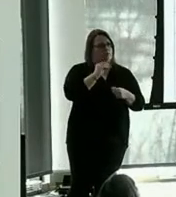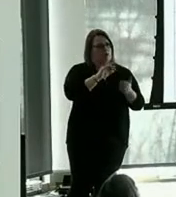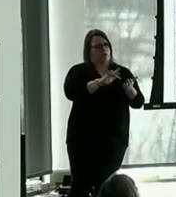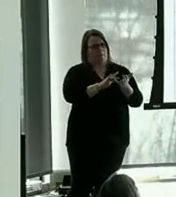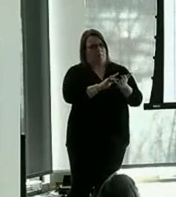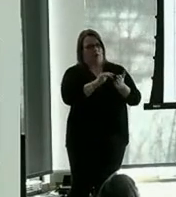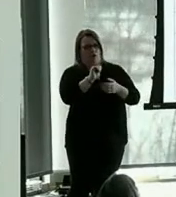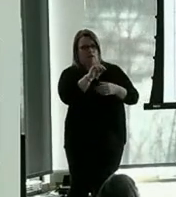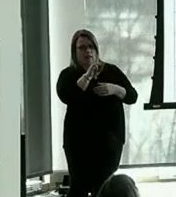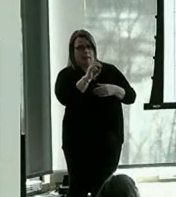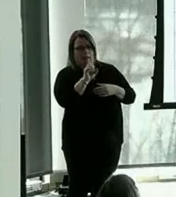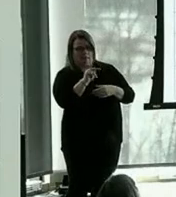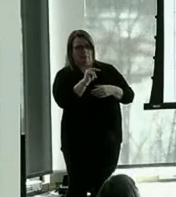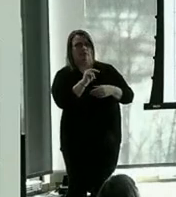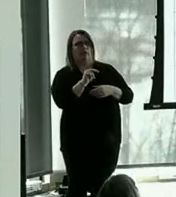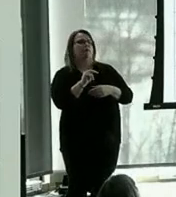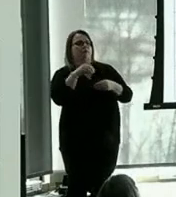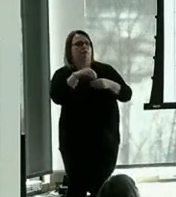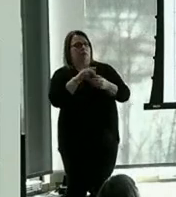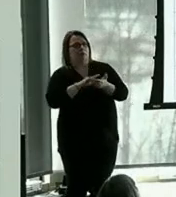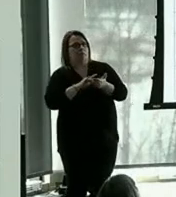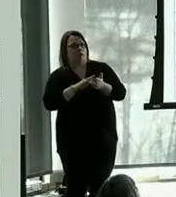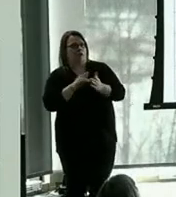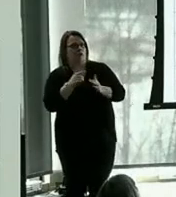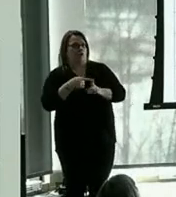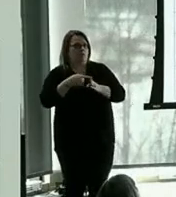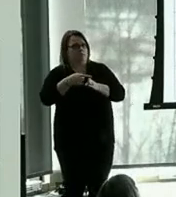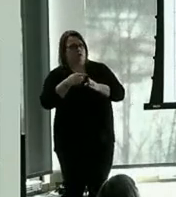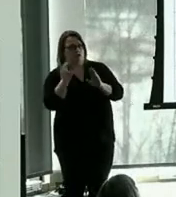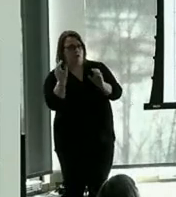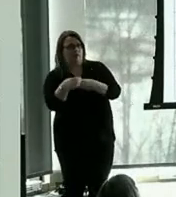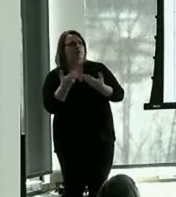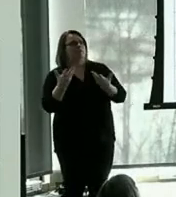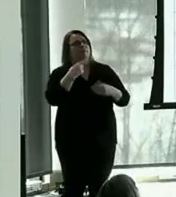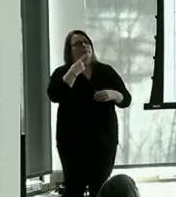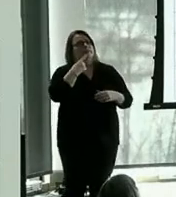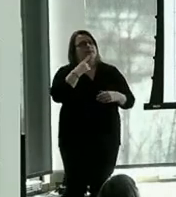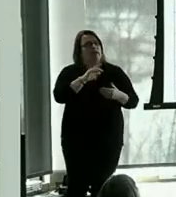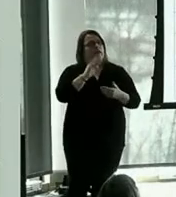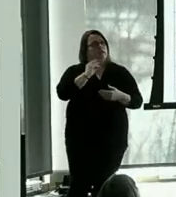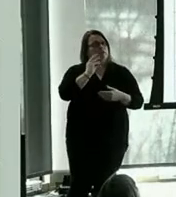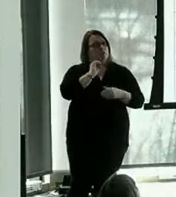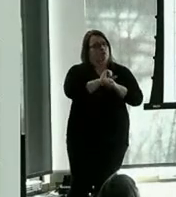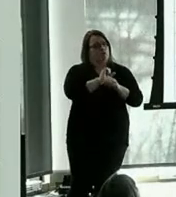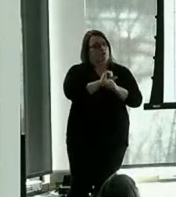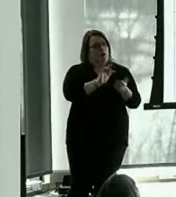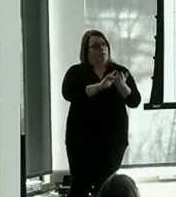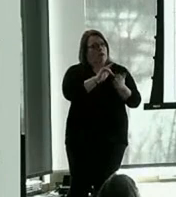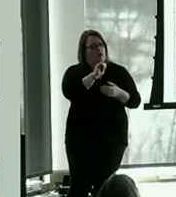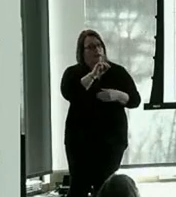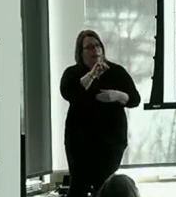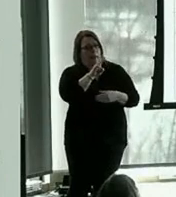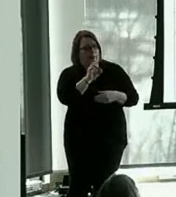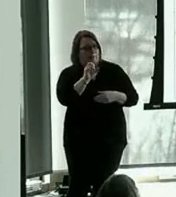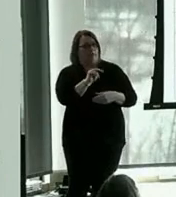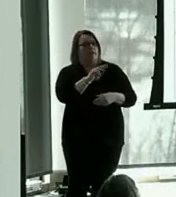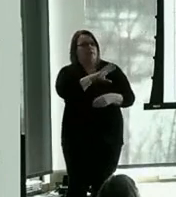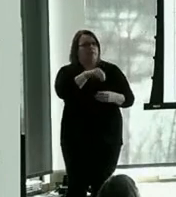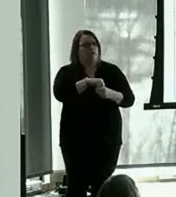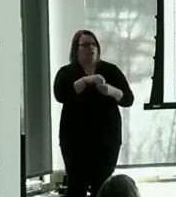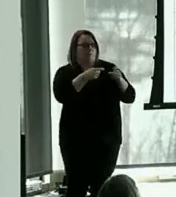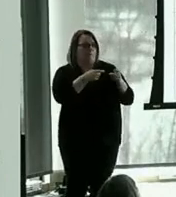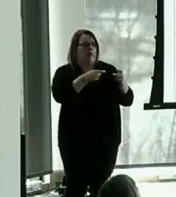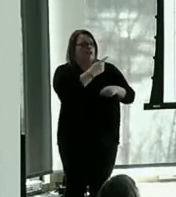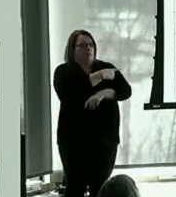medical specialist office, you can say instead, experience working as a medical administrator, including managing patient appointments